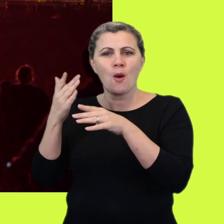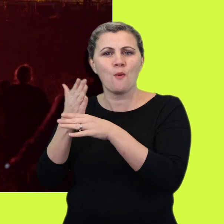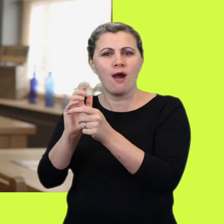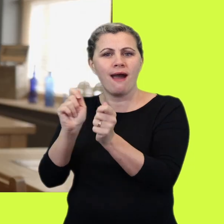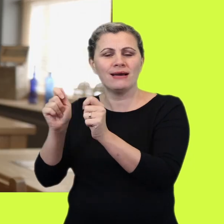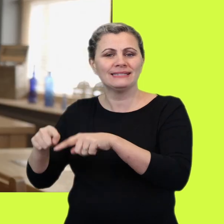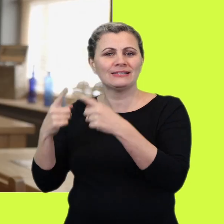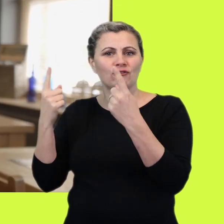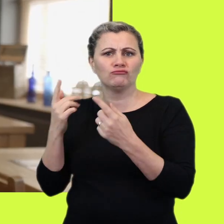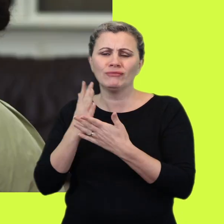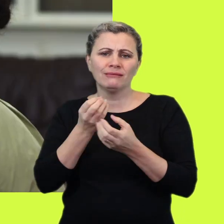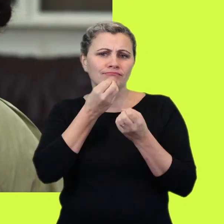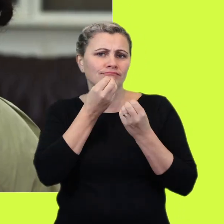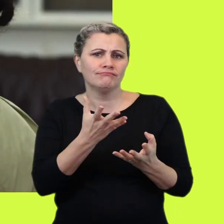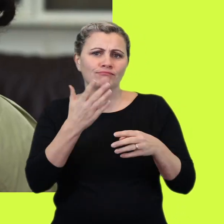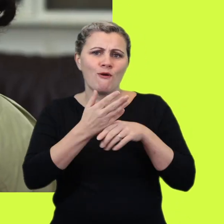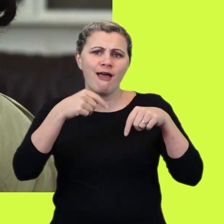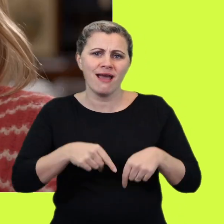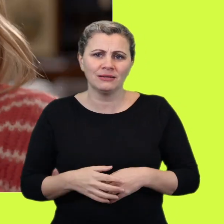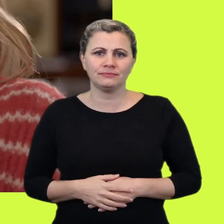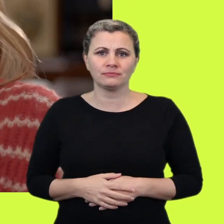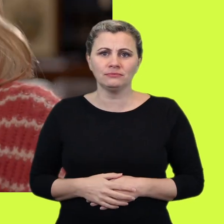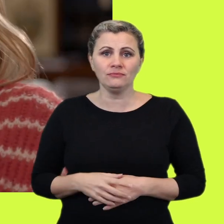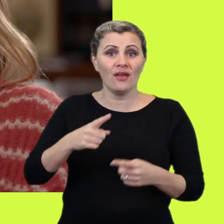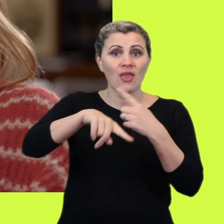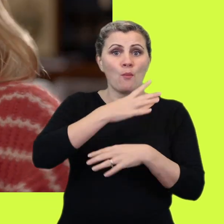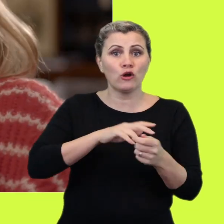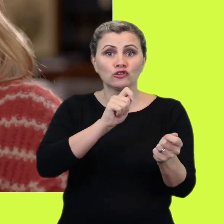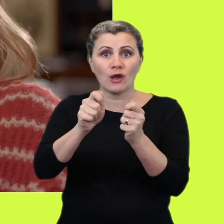differently. It's been fantastic. They want to make the change. I think they